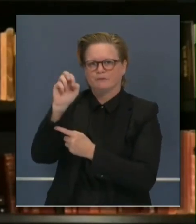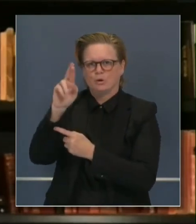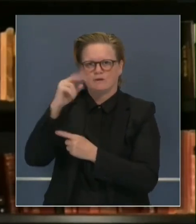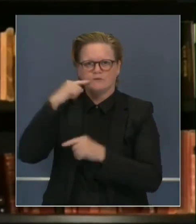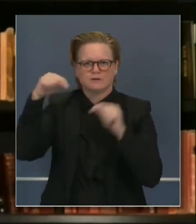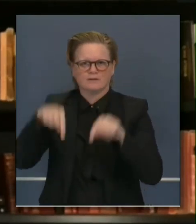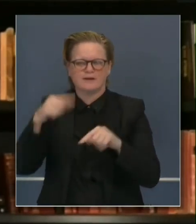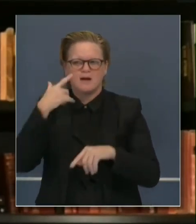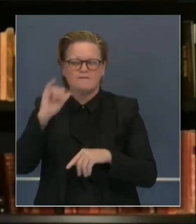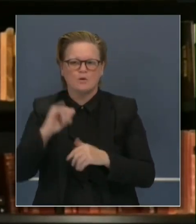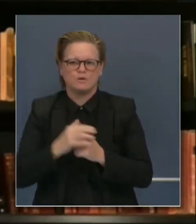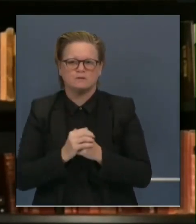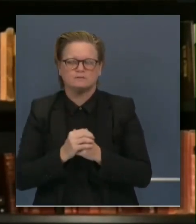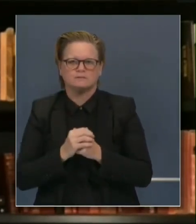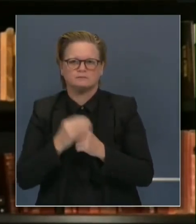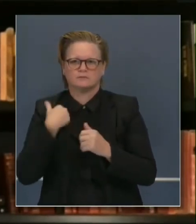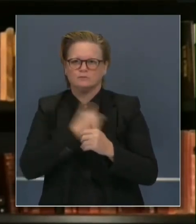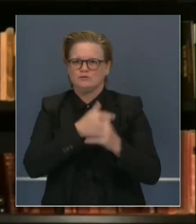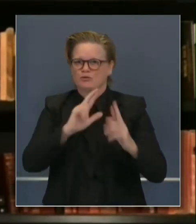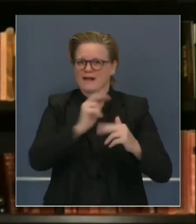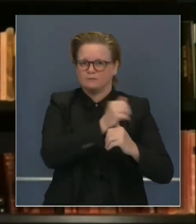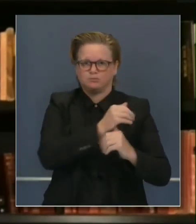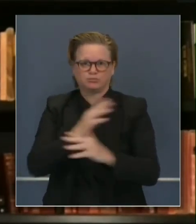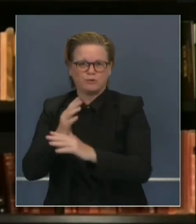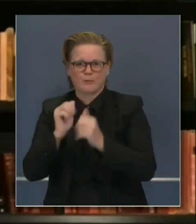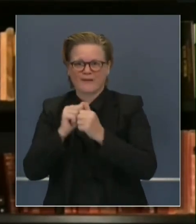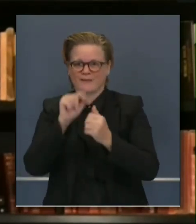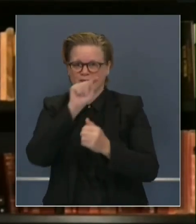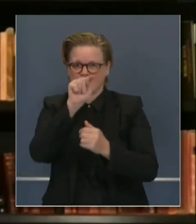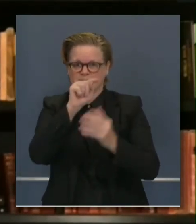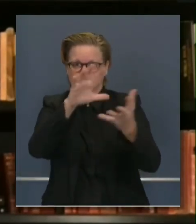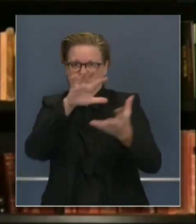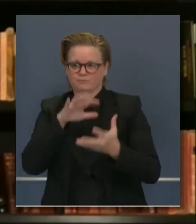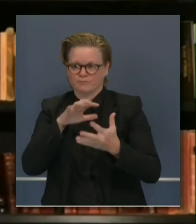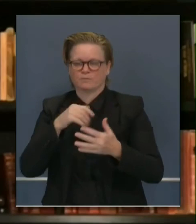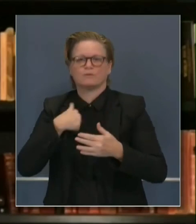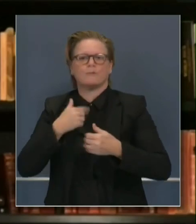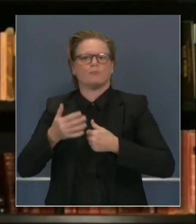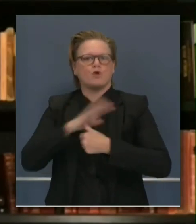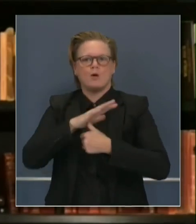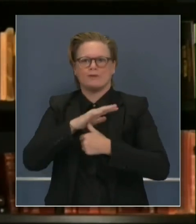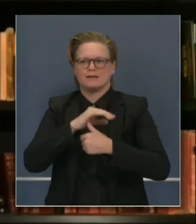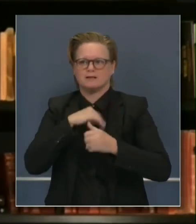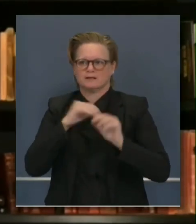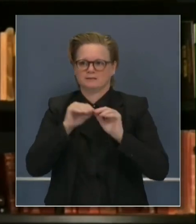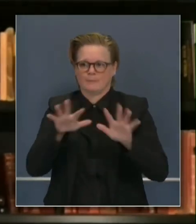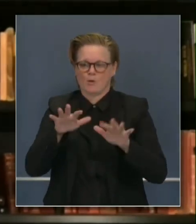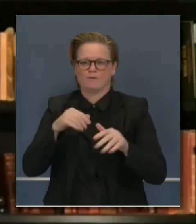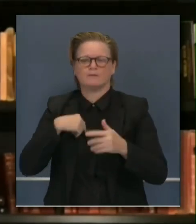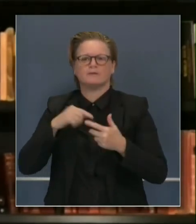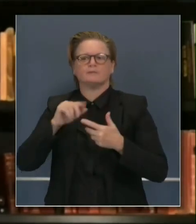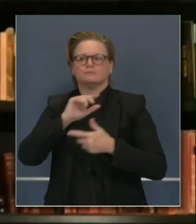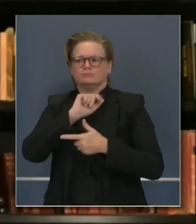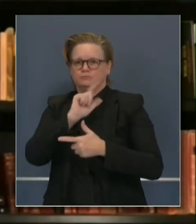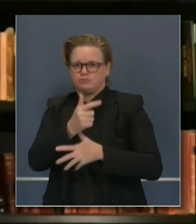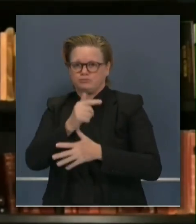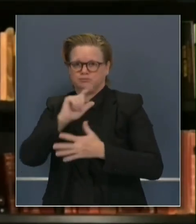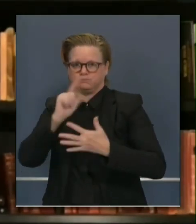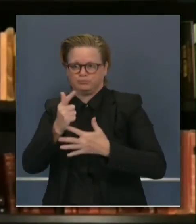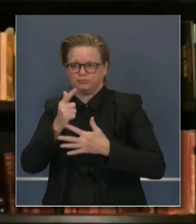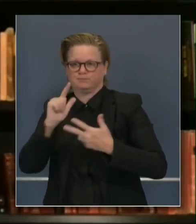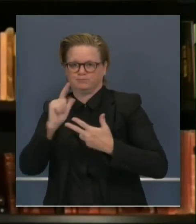we are organizing these 3 tiers and are ordering on that basis directly with the